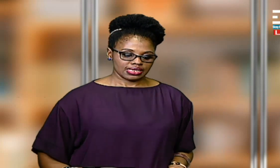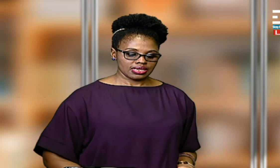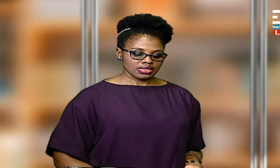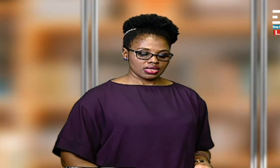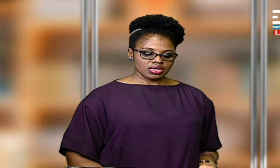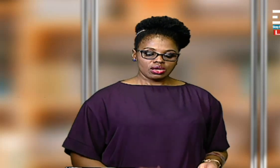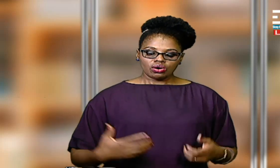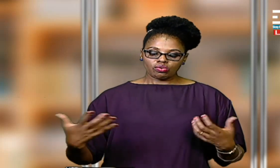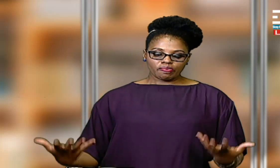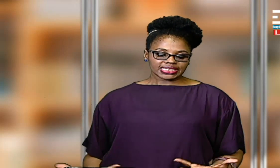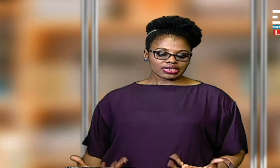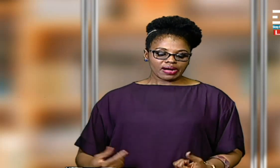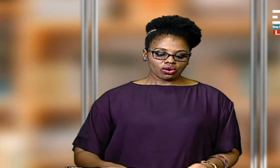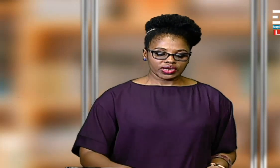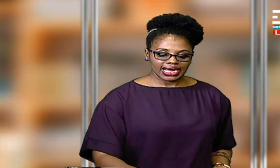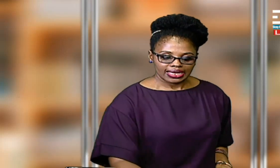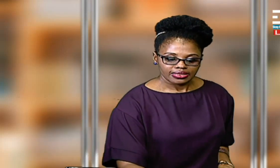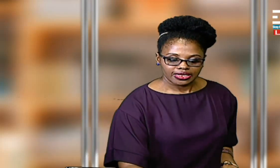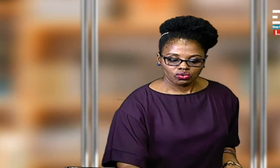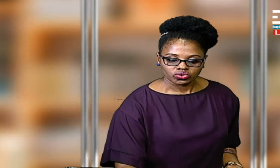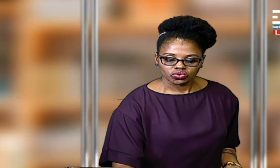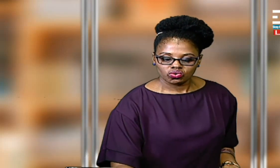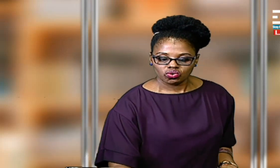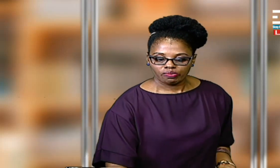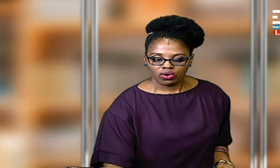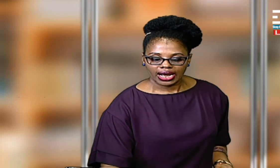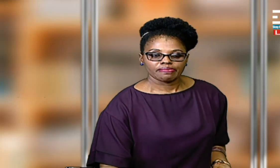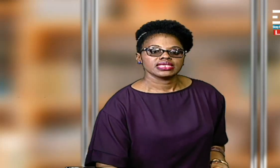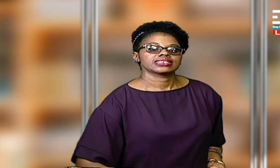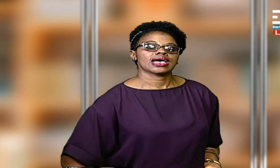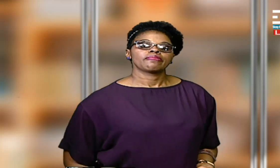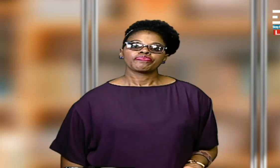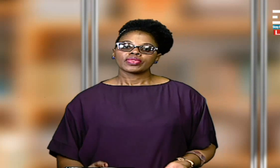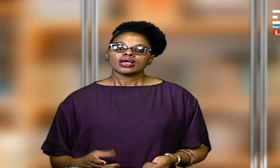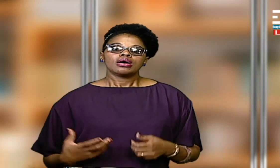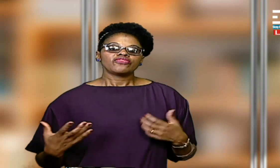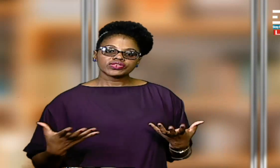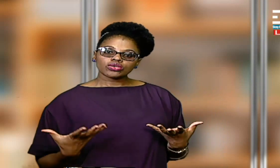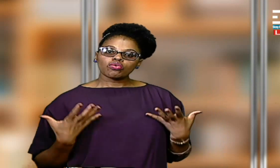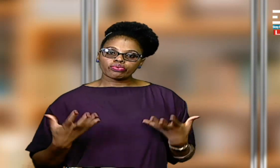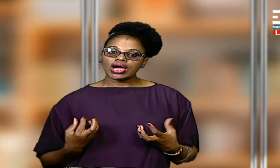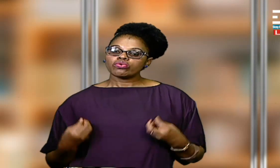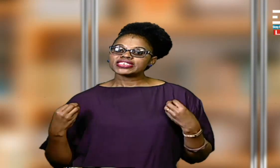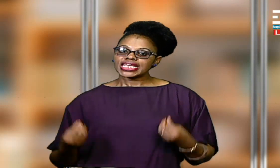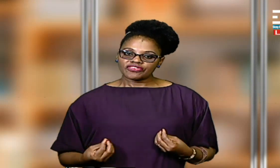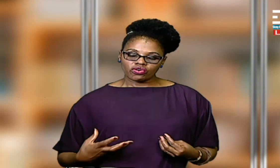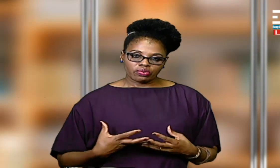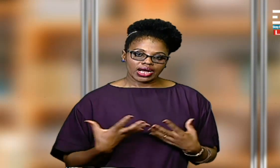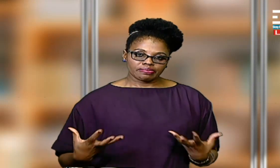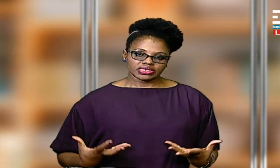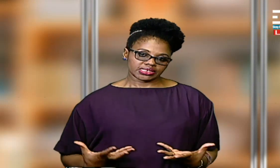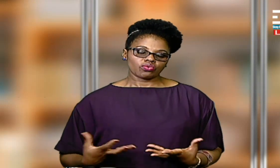sakhe. Kubese kuba khona ke tinguquko kubonkhamisa. Mfunzi khumbula